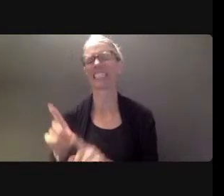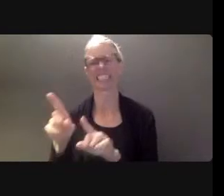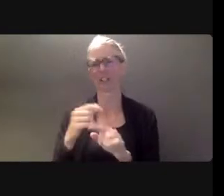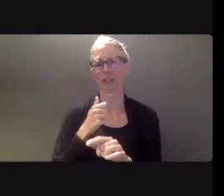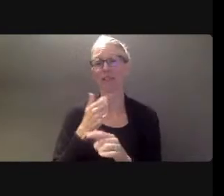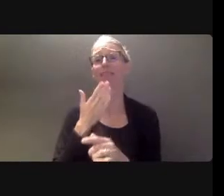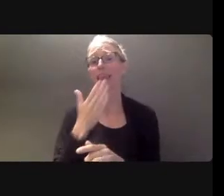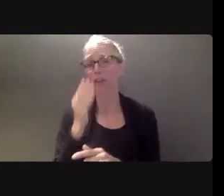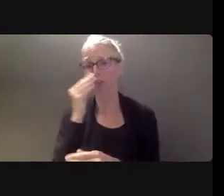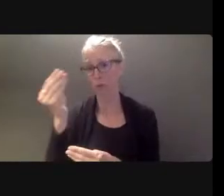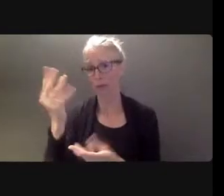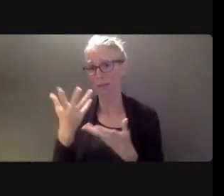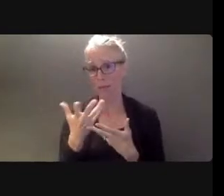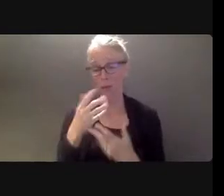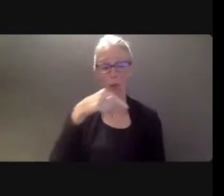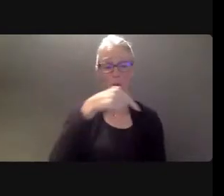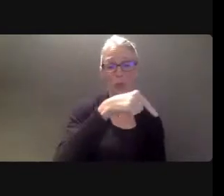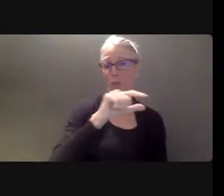Q&A.